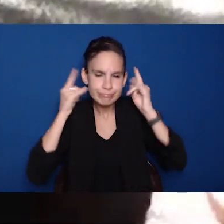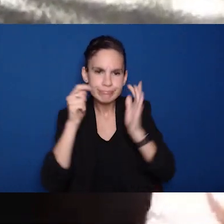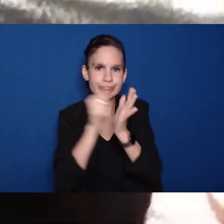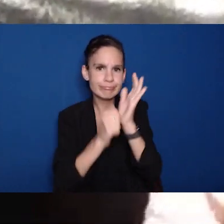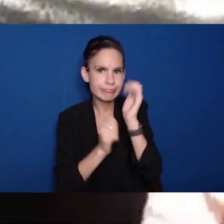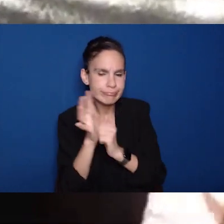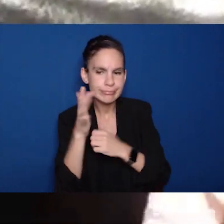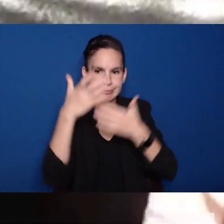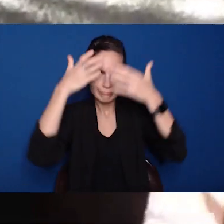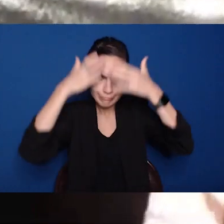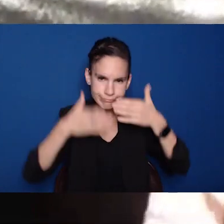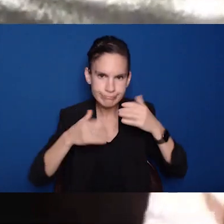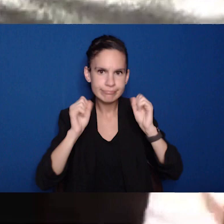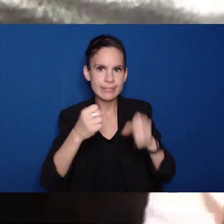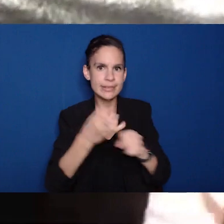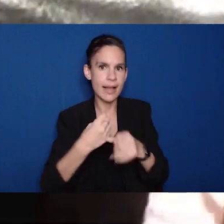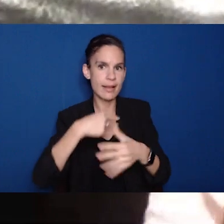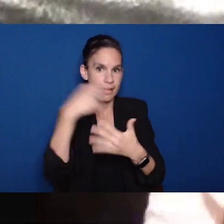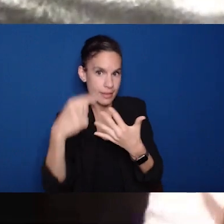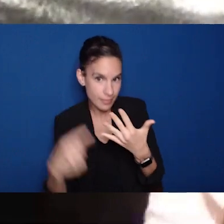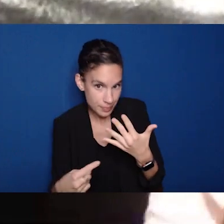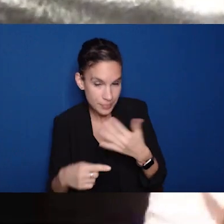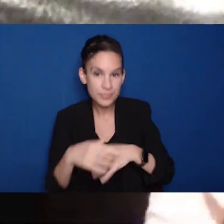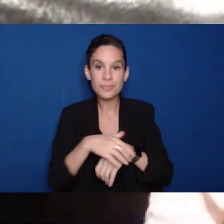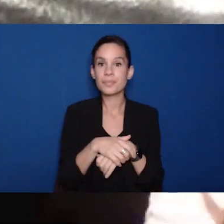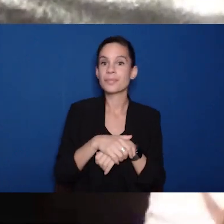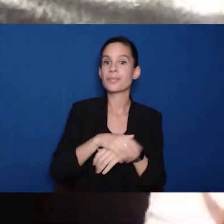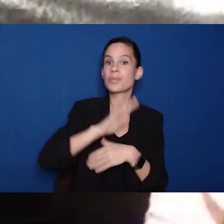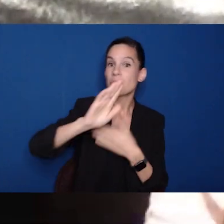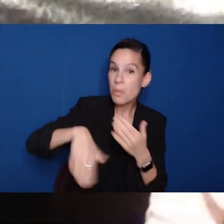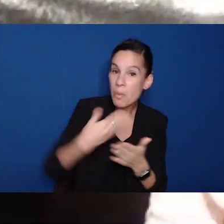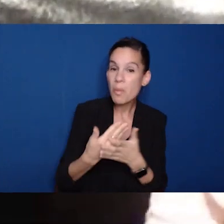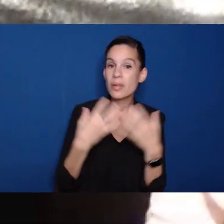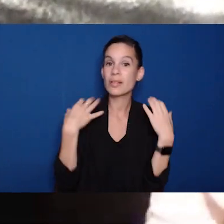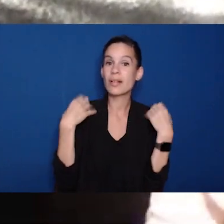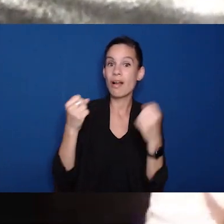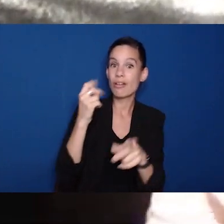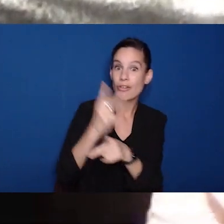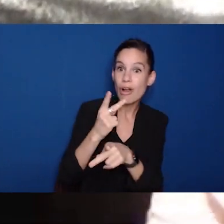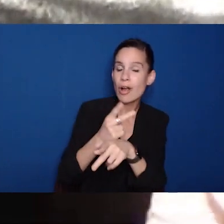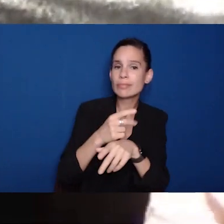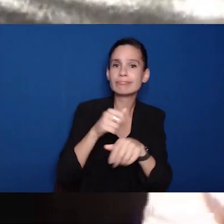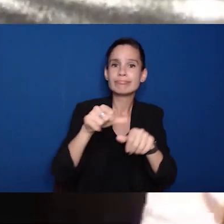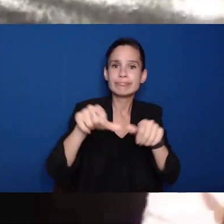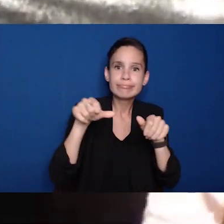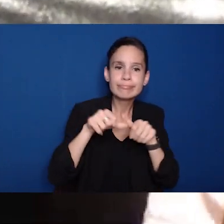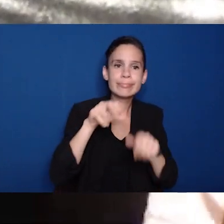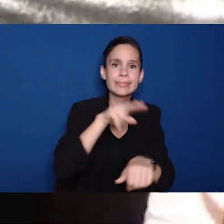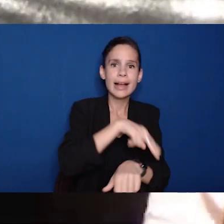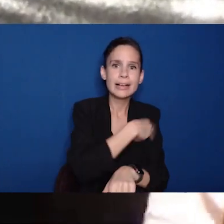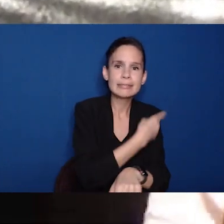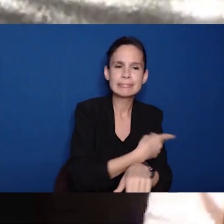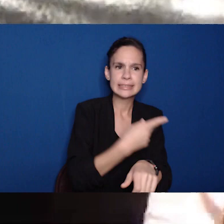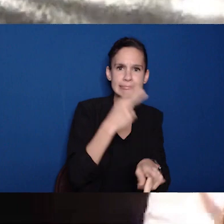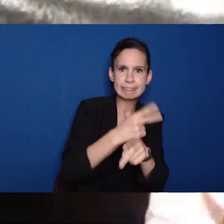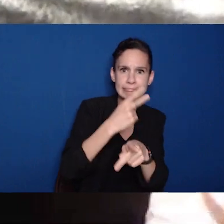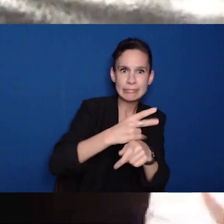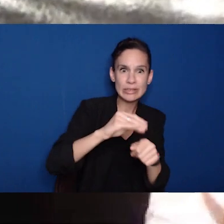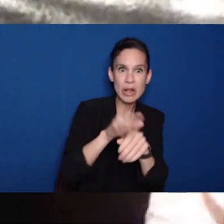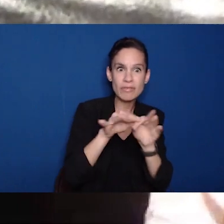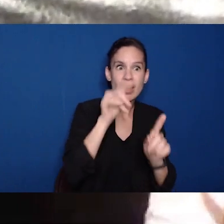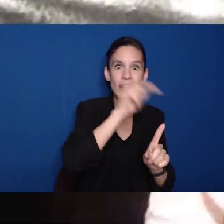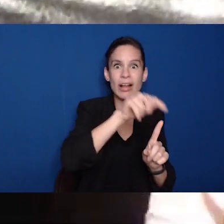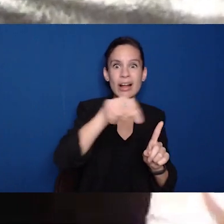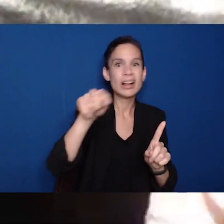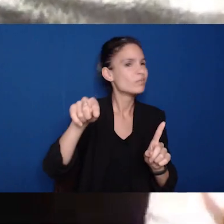that they require. Is every health facility catered to treat COVID patients? No. There are specific